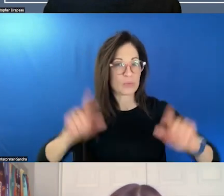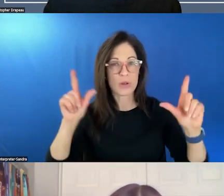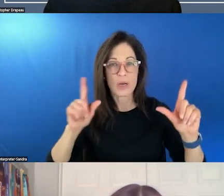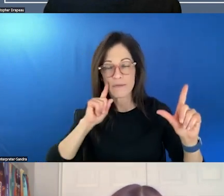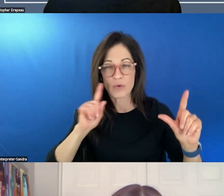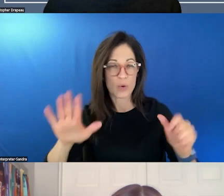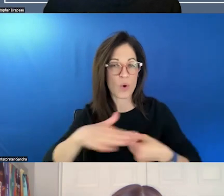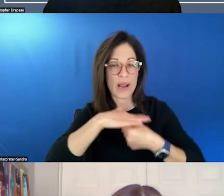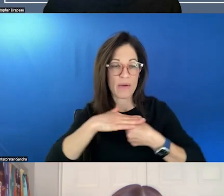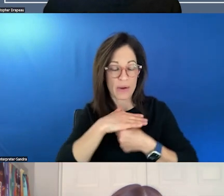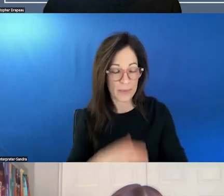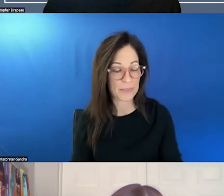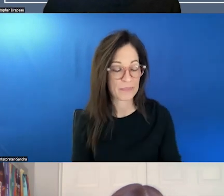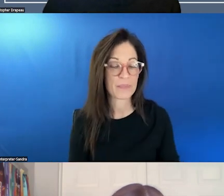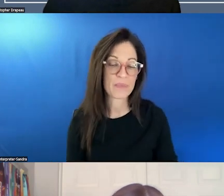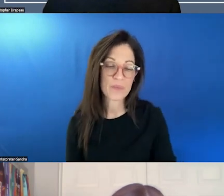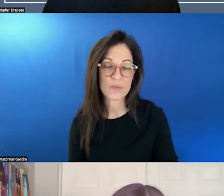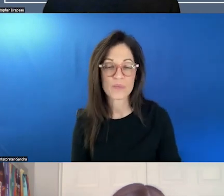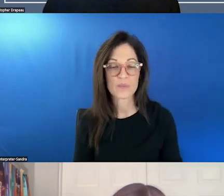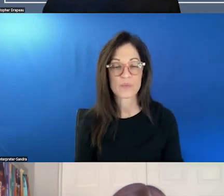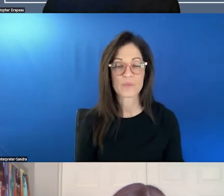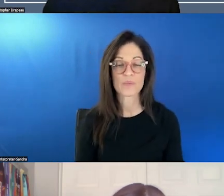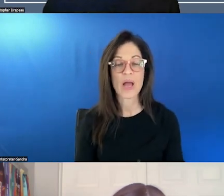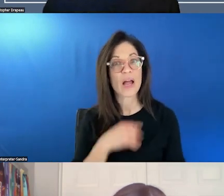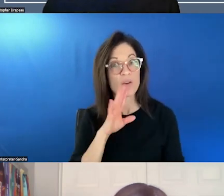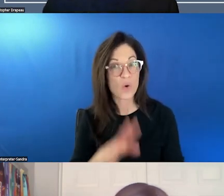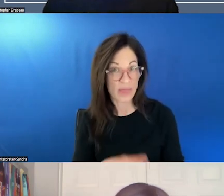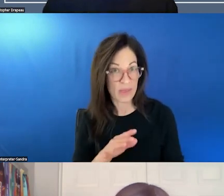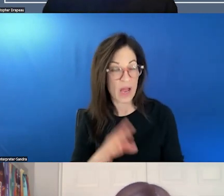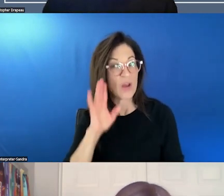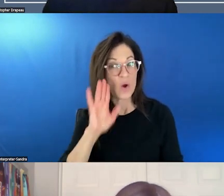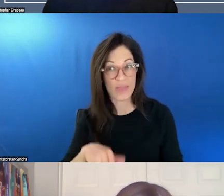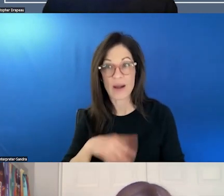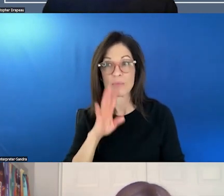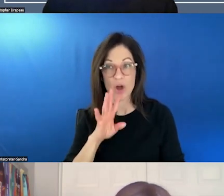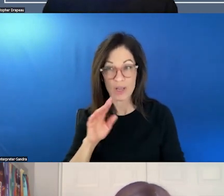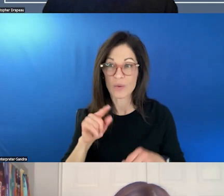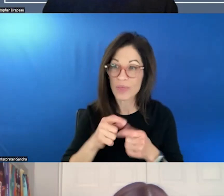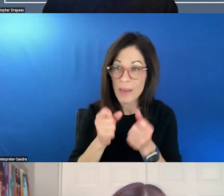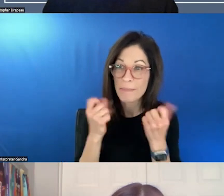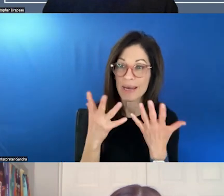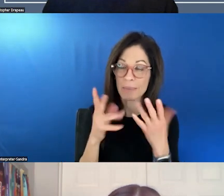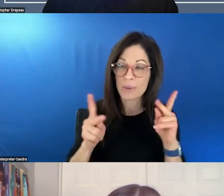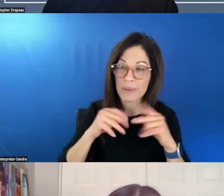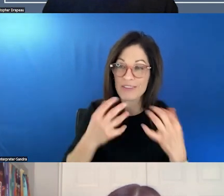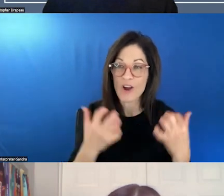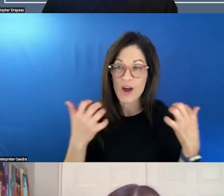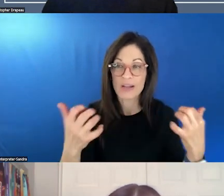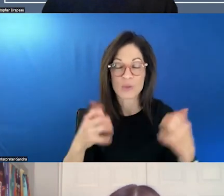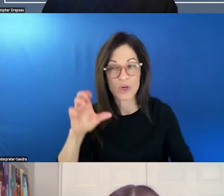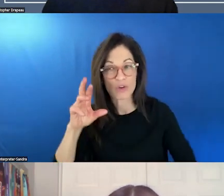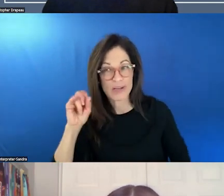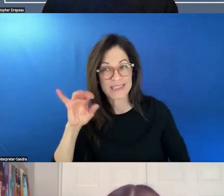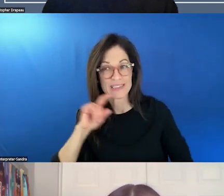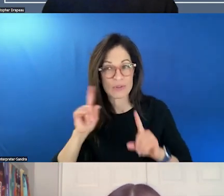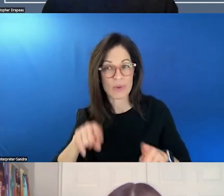you're in. I know I'm speaking to a lot of crisis providers in this room. I will tell you that twice a year we